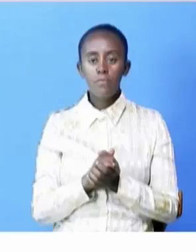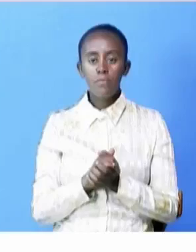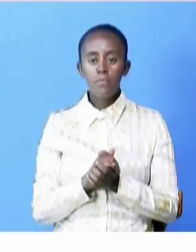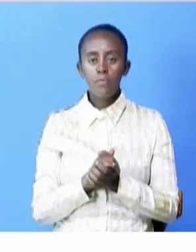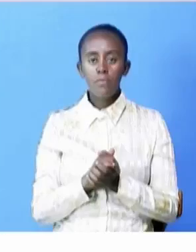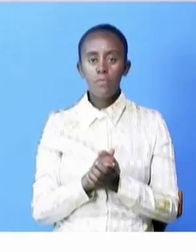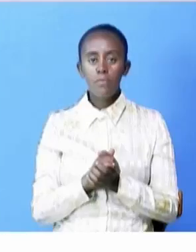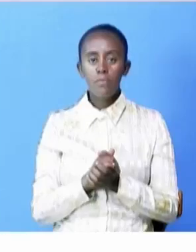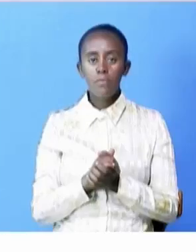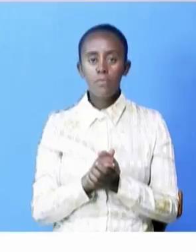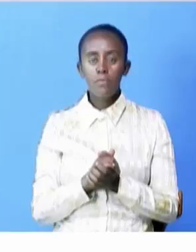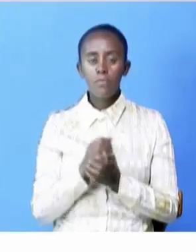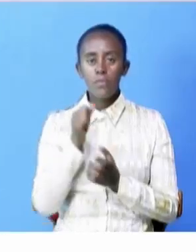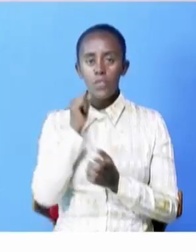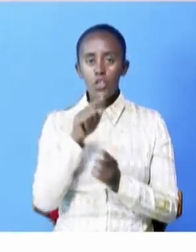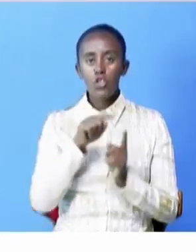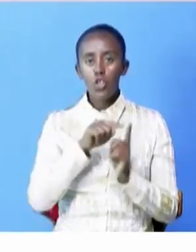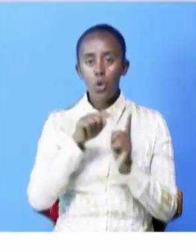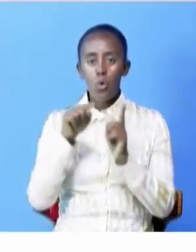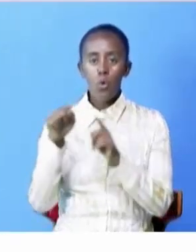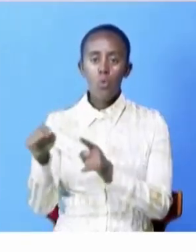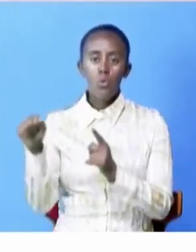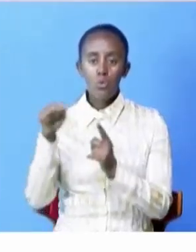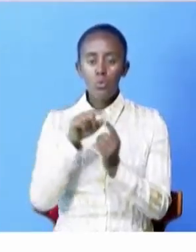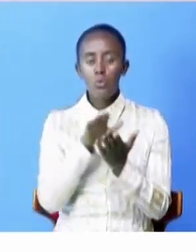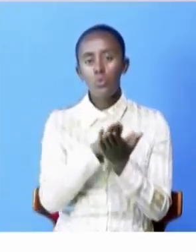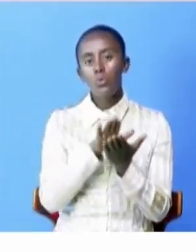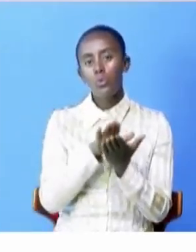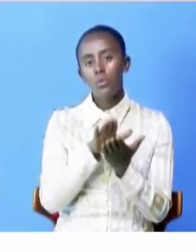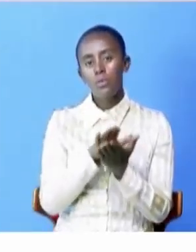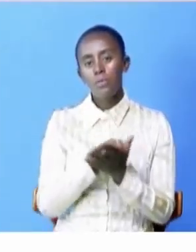She goes to school.